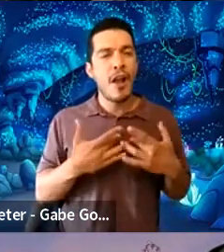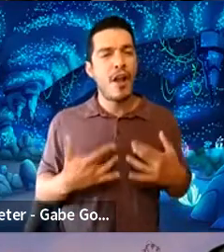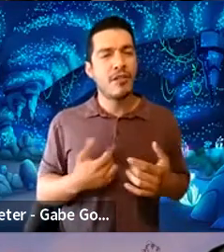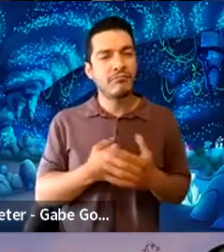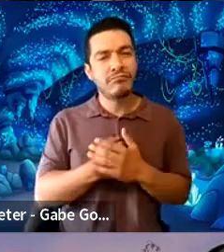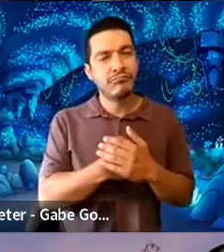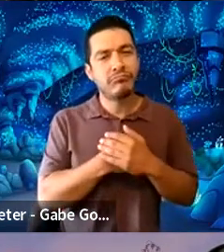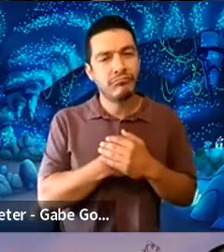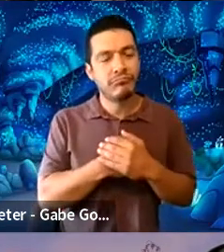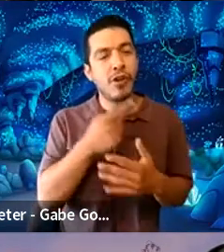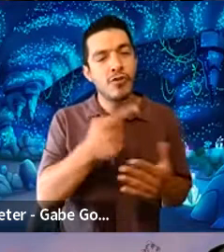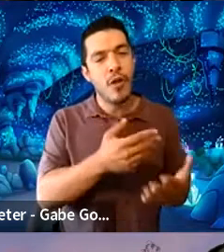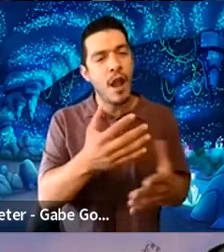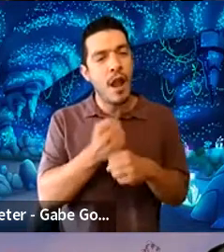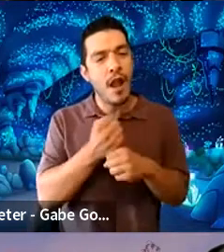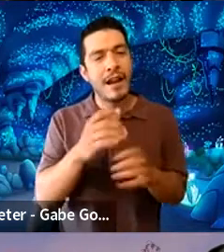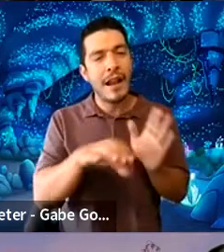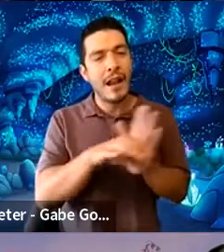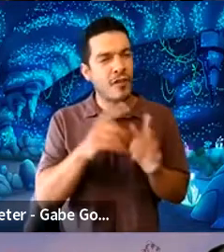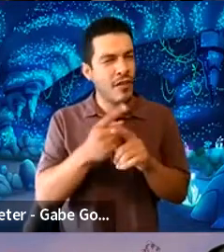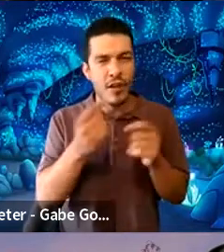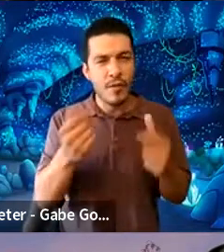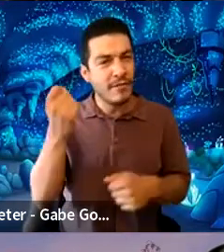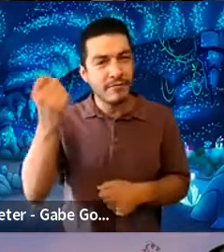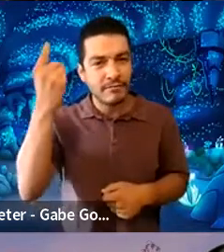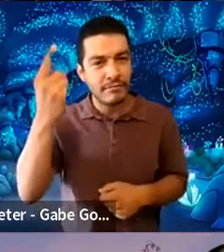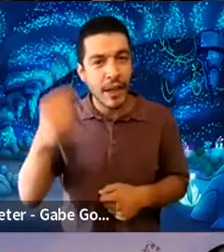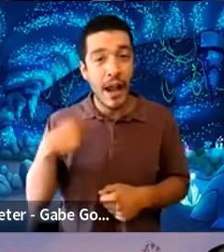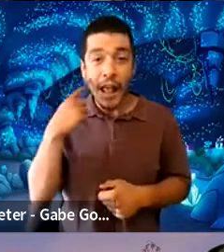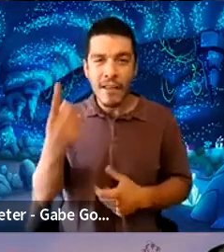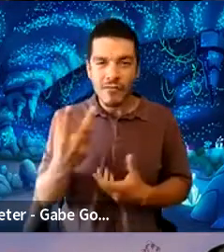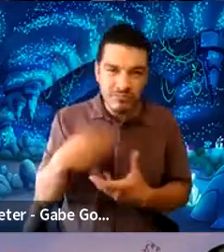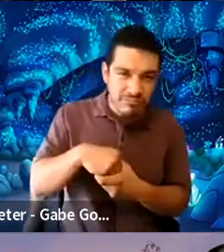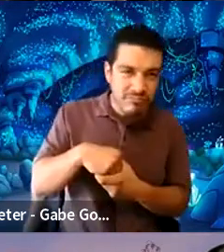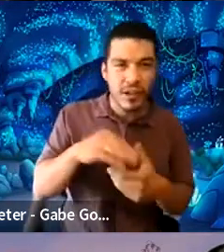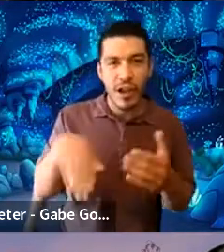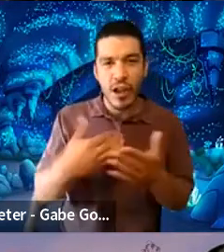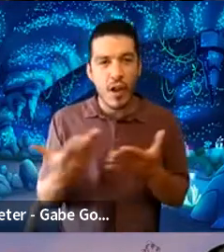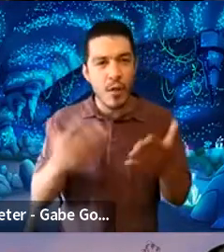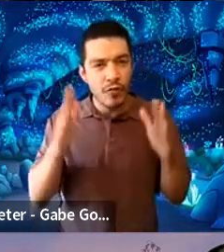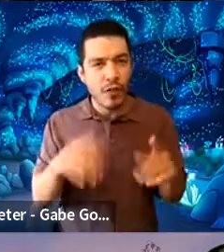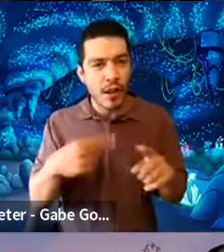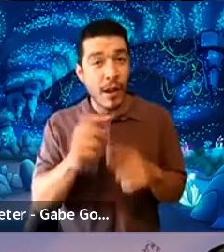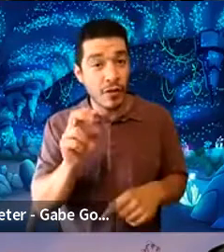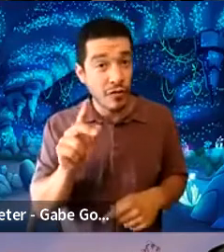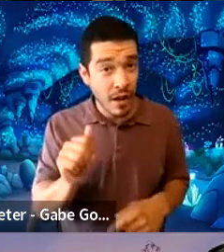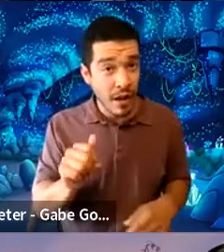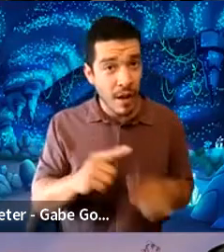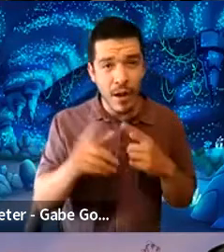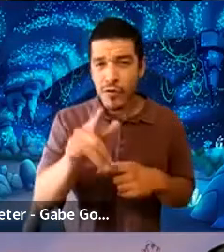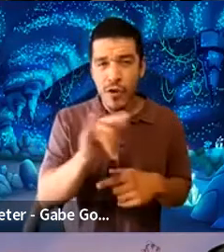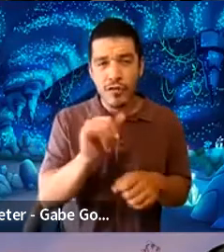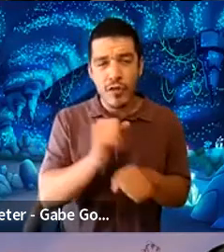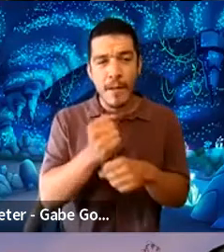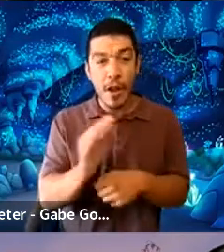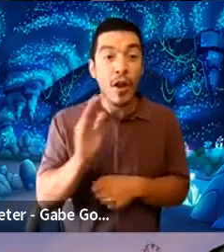you just got the character straight away. And I think you just embodied all what's great about Eureka, but you also just made her